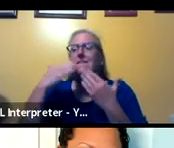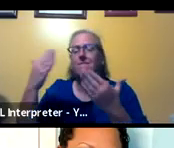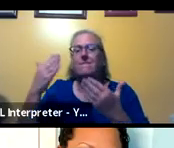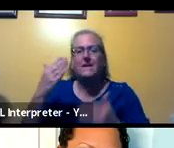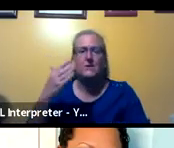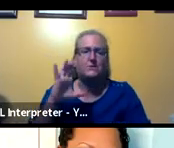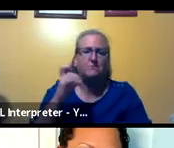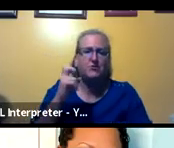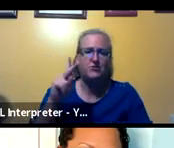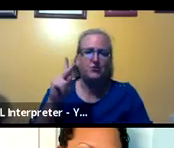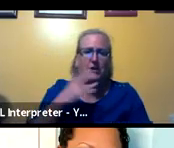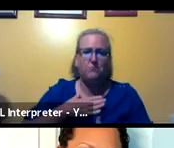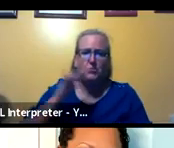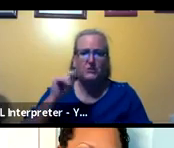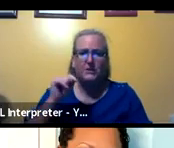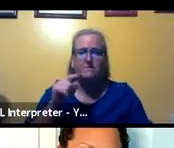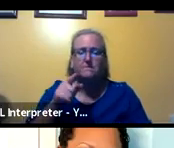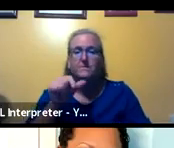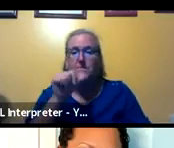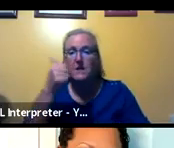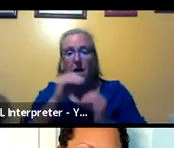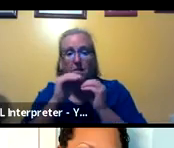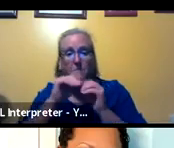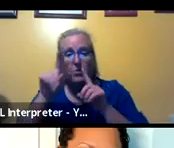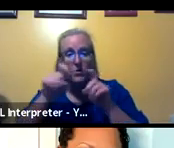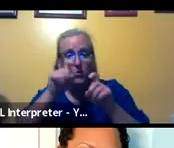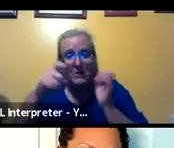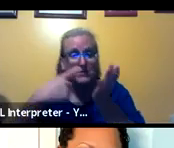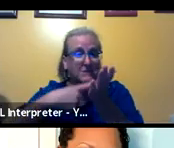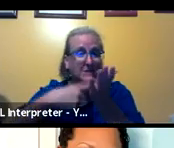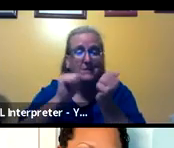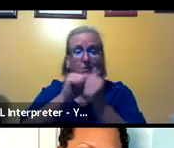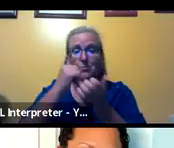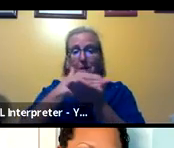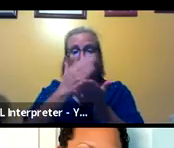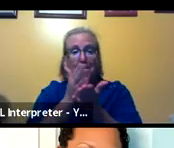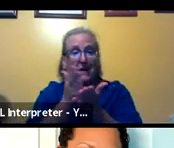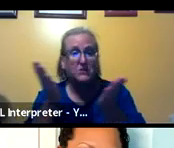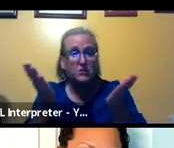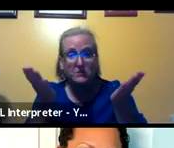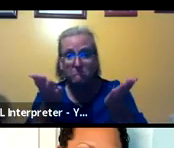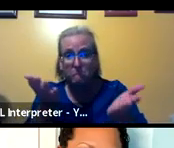I appreciate it. Thank you. Any other question or discussion on the budget?